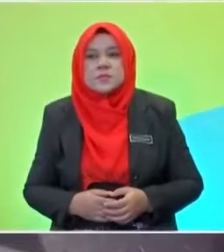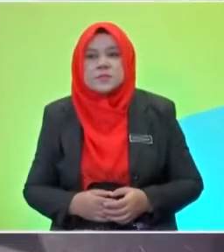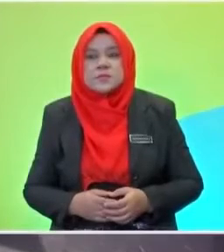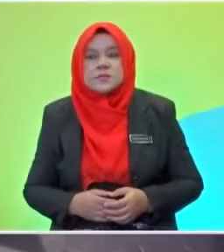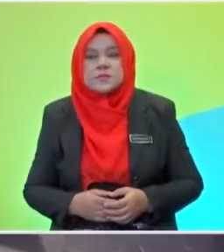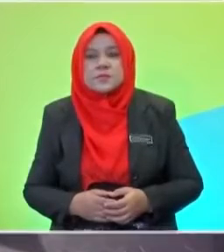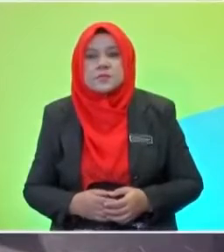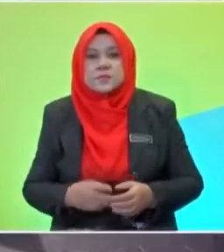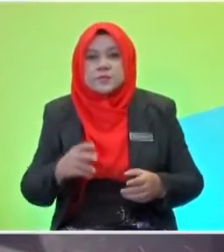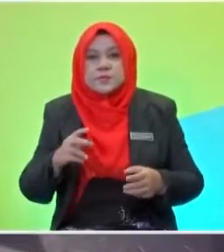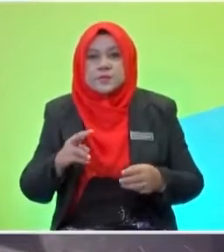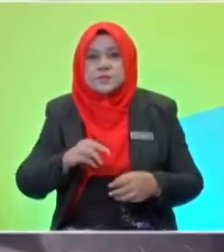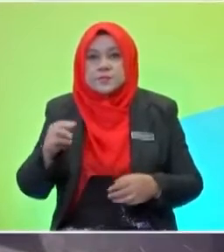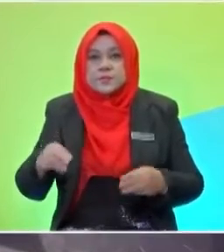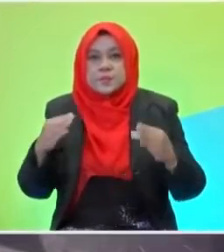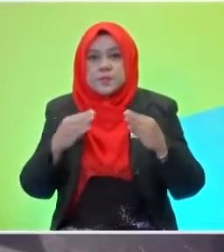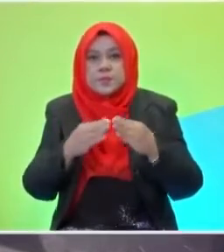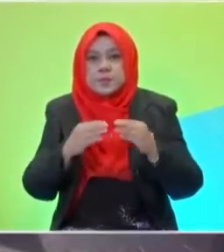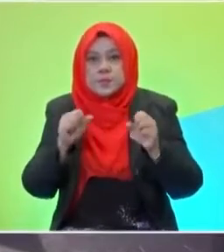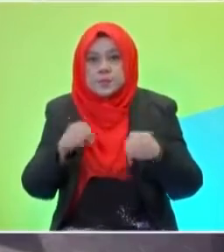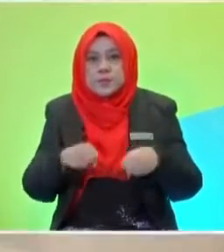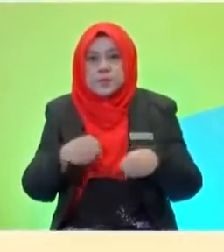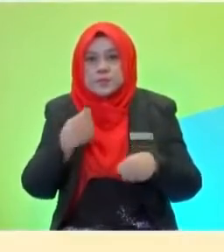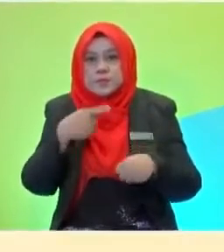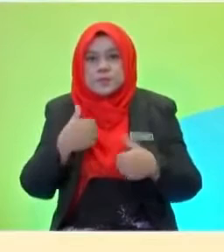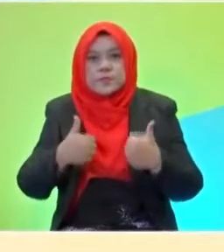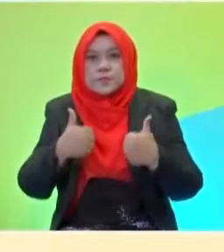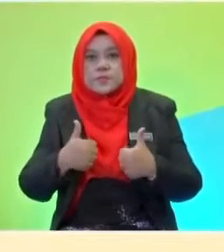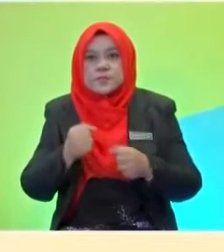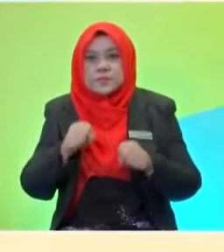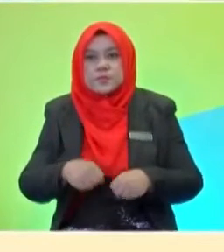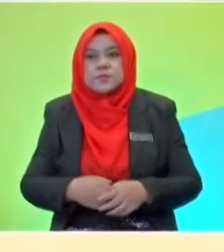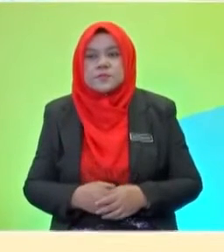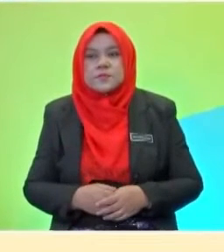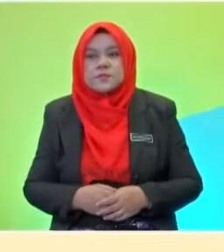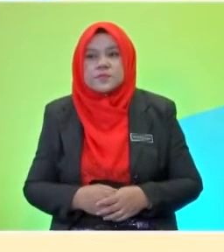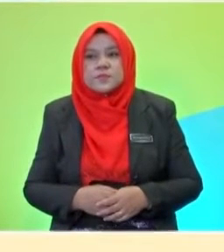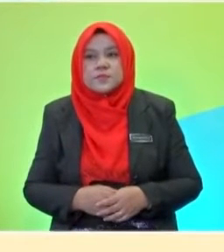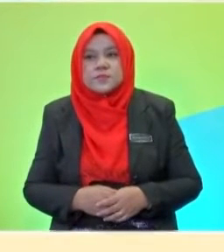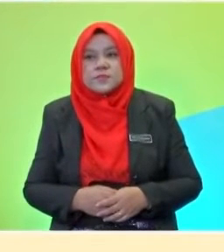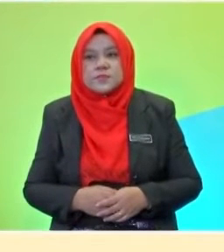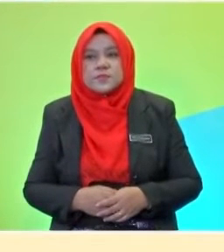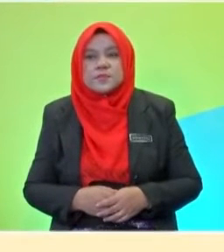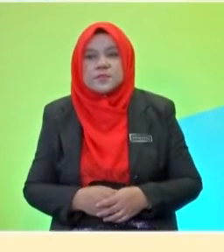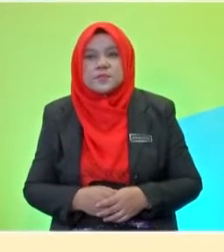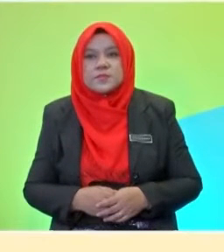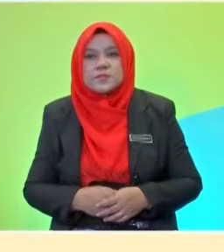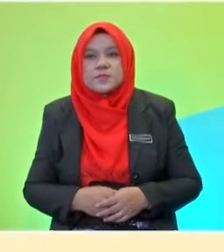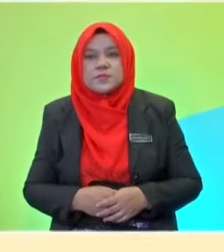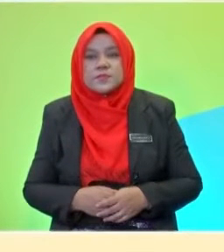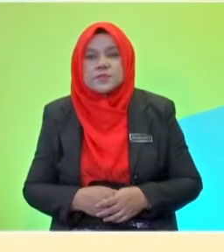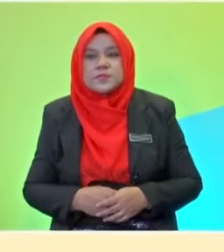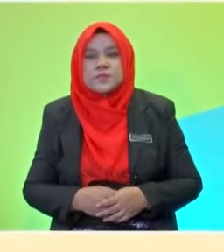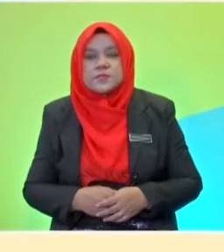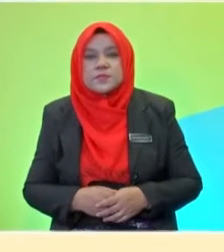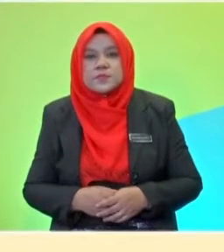kids at home, if you have done, show me your thumbs up. Oh, okay. Well, very fast. We have done. Oh, okay. All right, good. Nice.